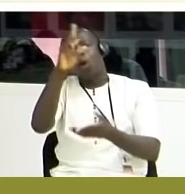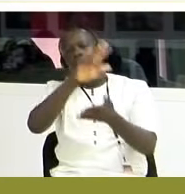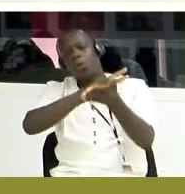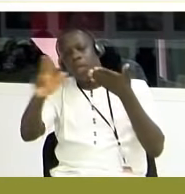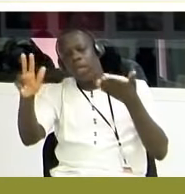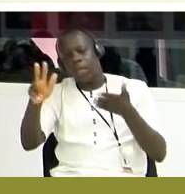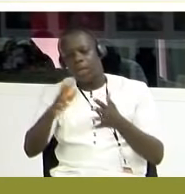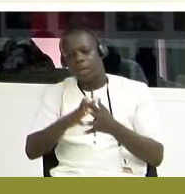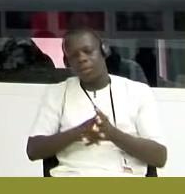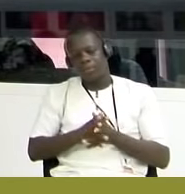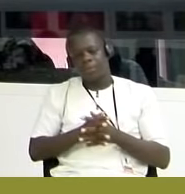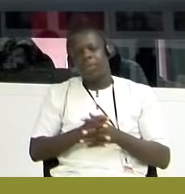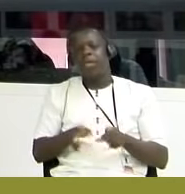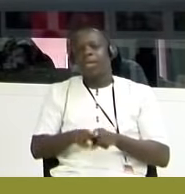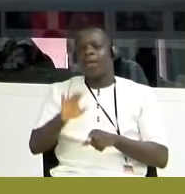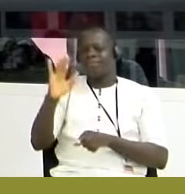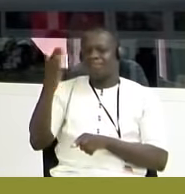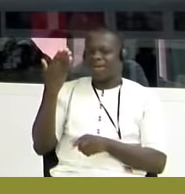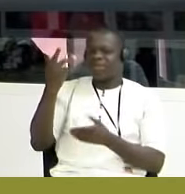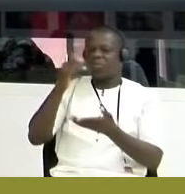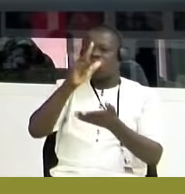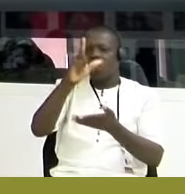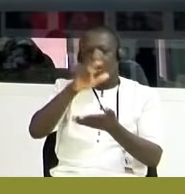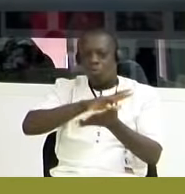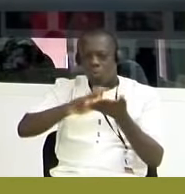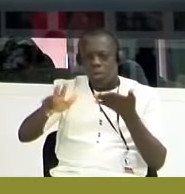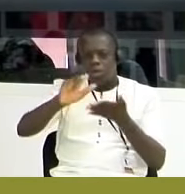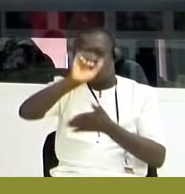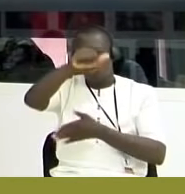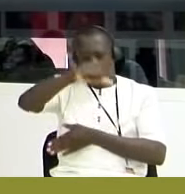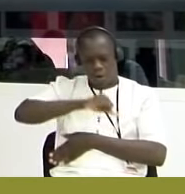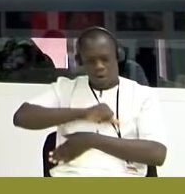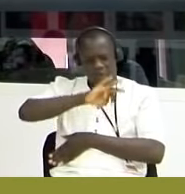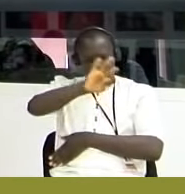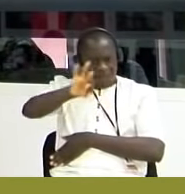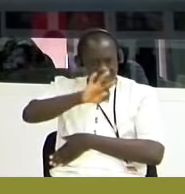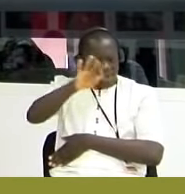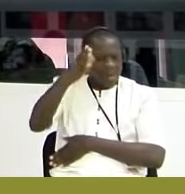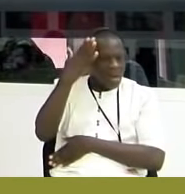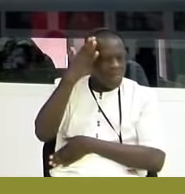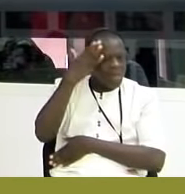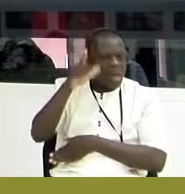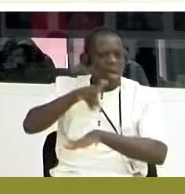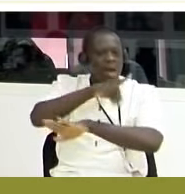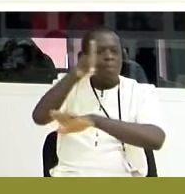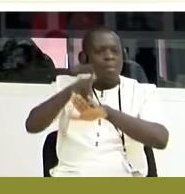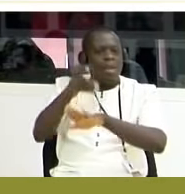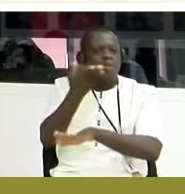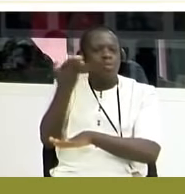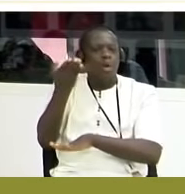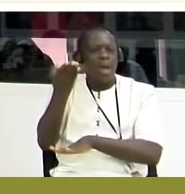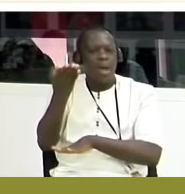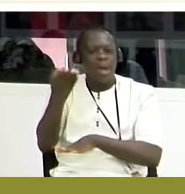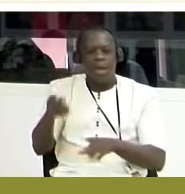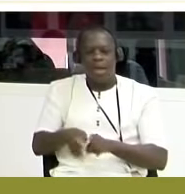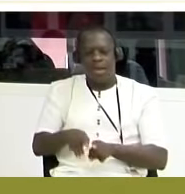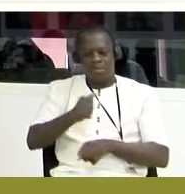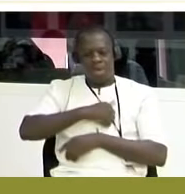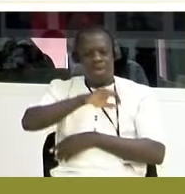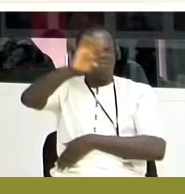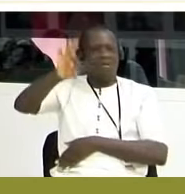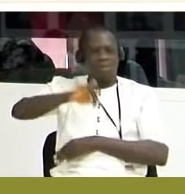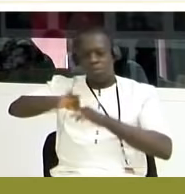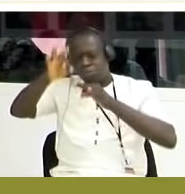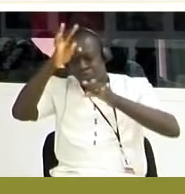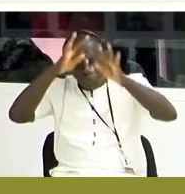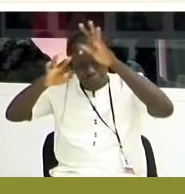During that 1 week, did your family know where you were at all? My family had no clue of my